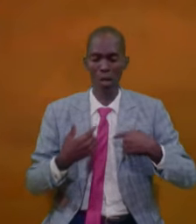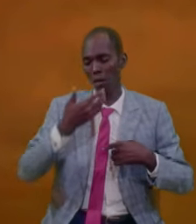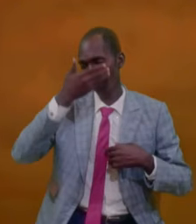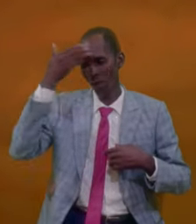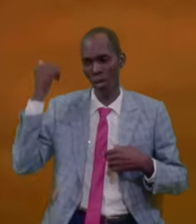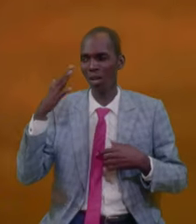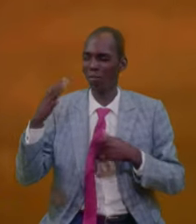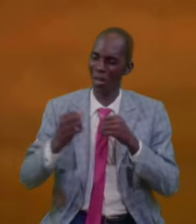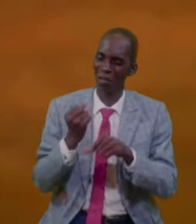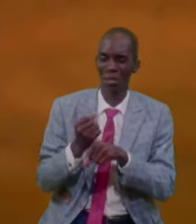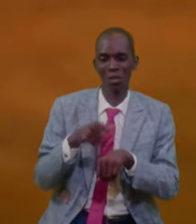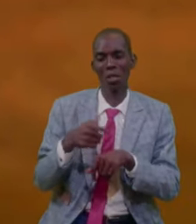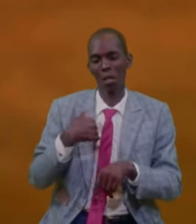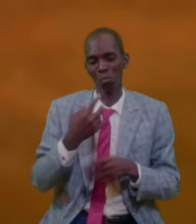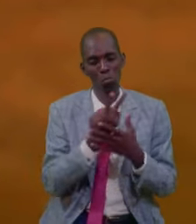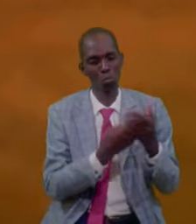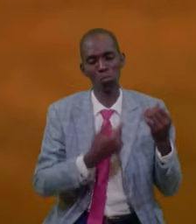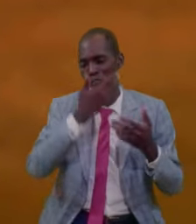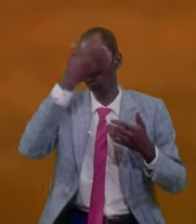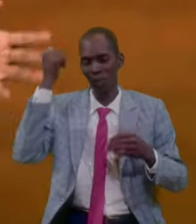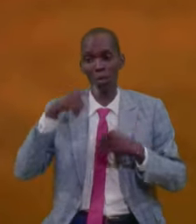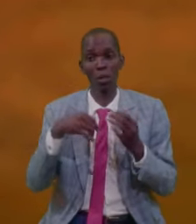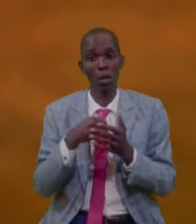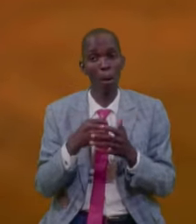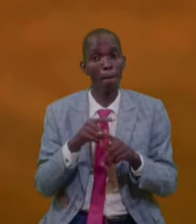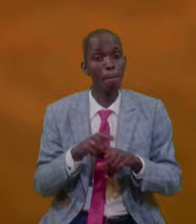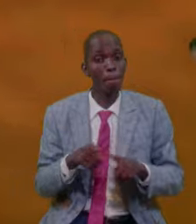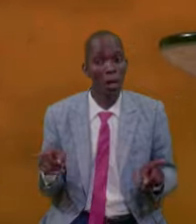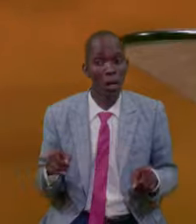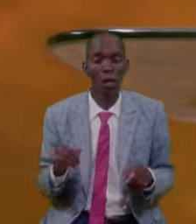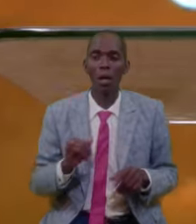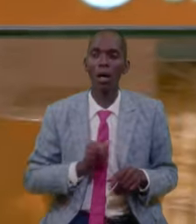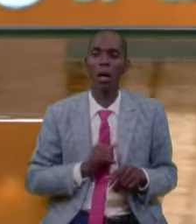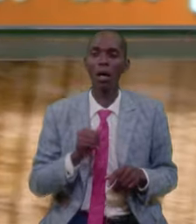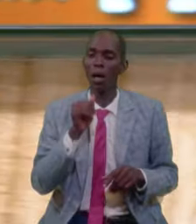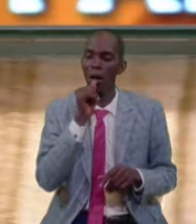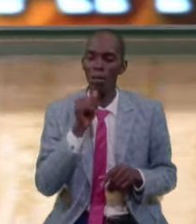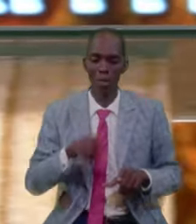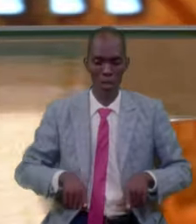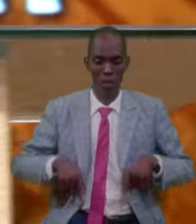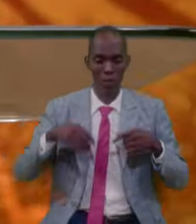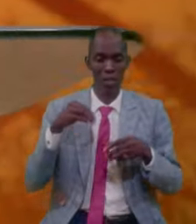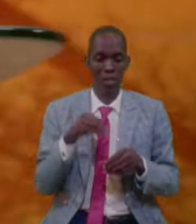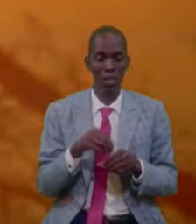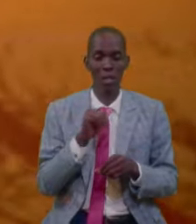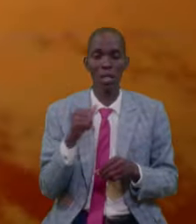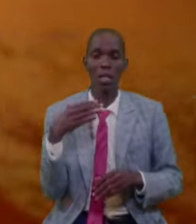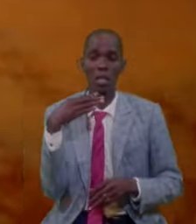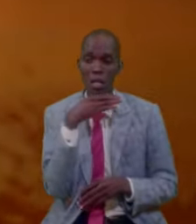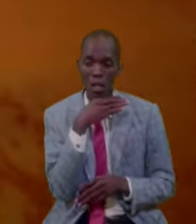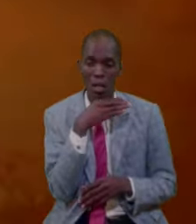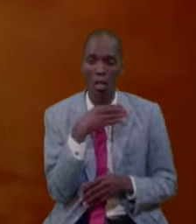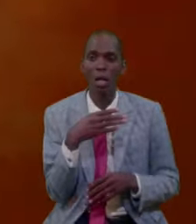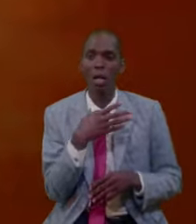5 years' time, 10 years' time. But if I'm living in a lie, and God records